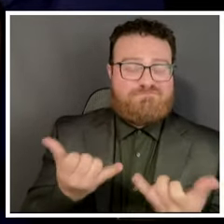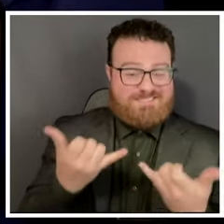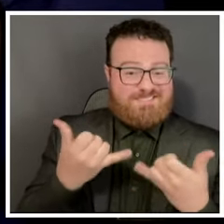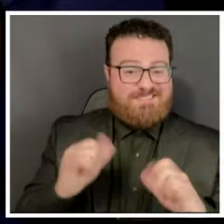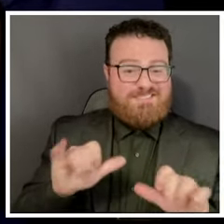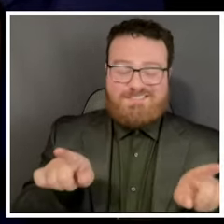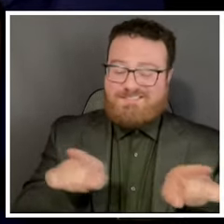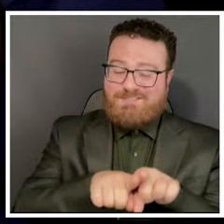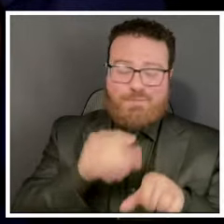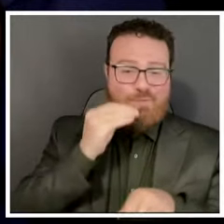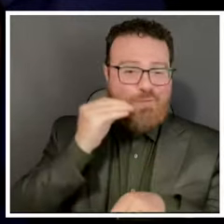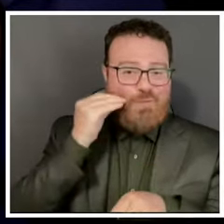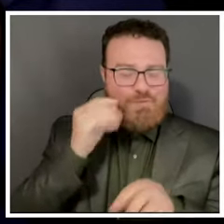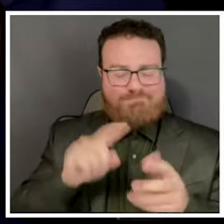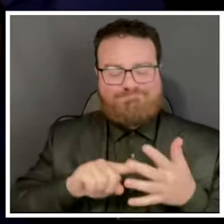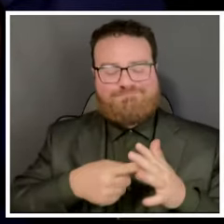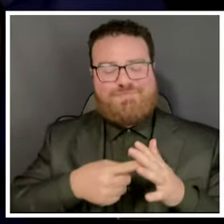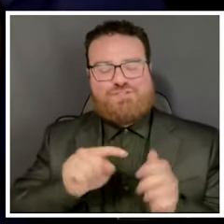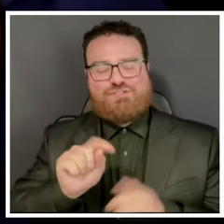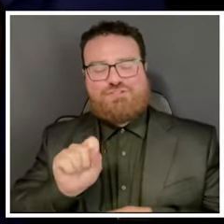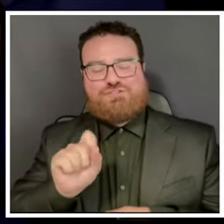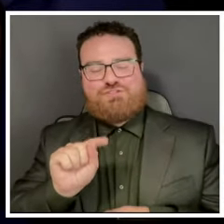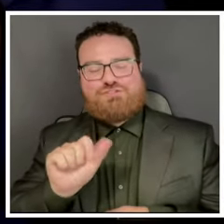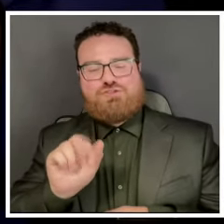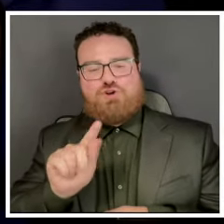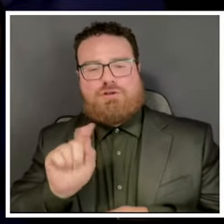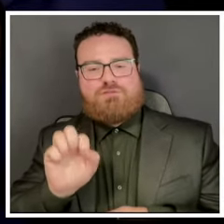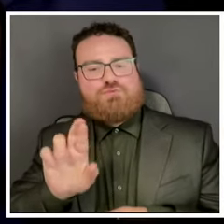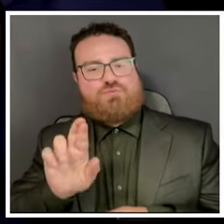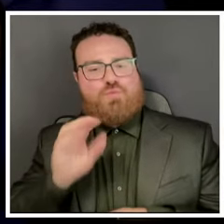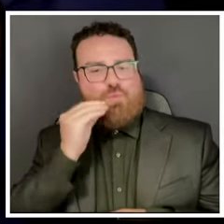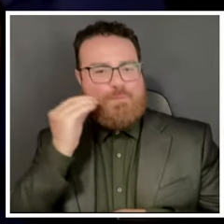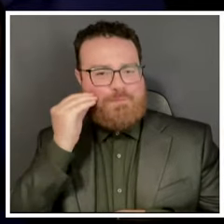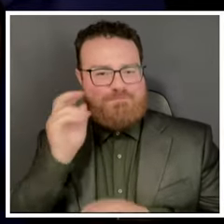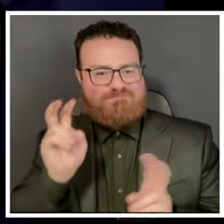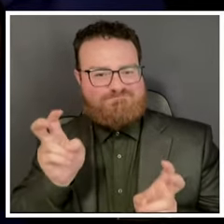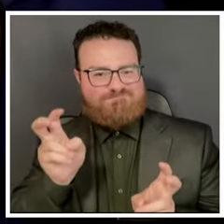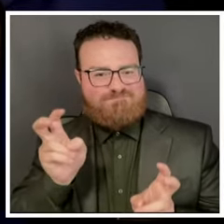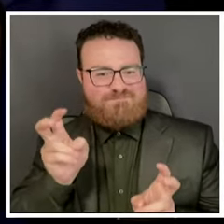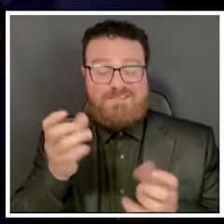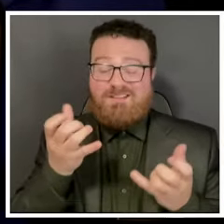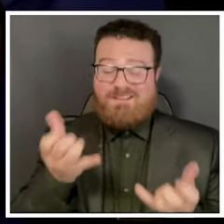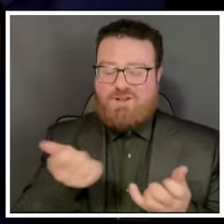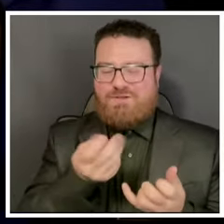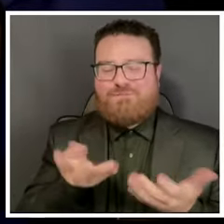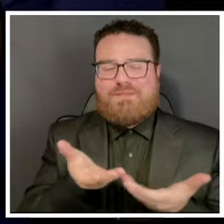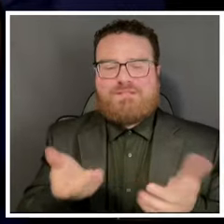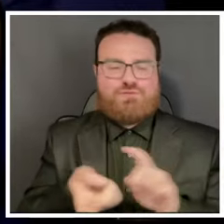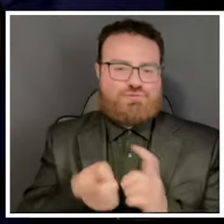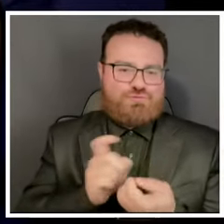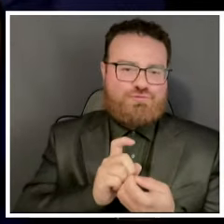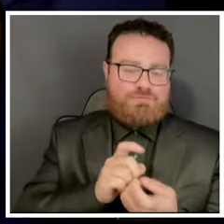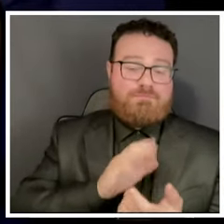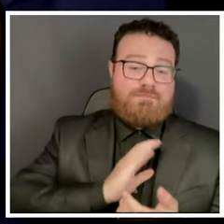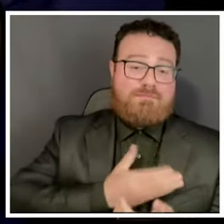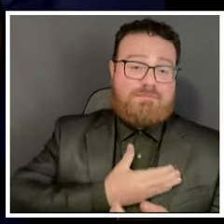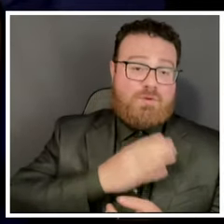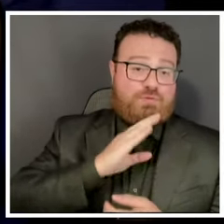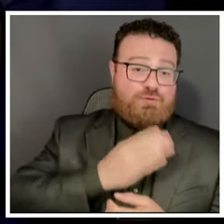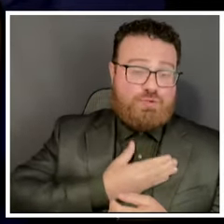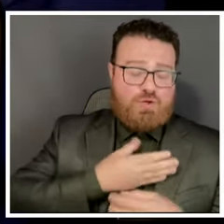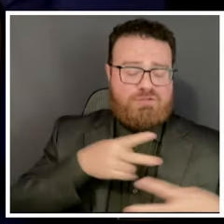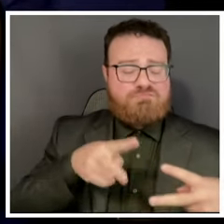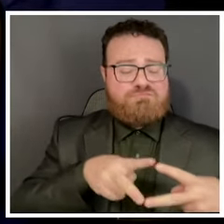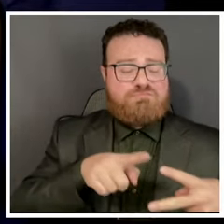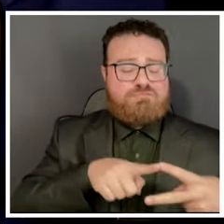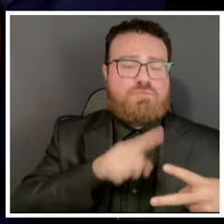have changed. Our girls are now 14 and 12. They've grown up, but our home hasn't